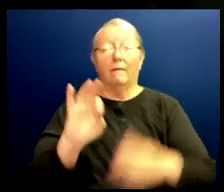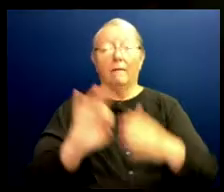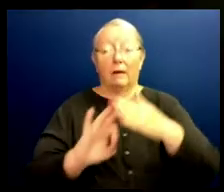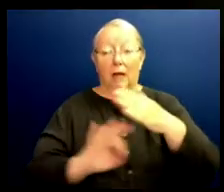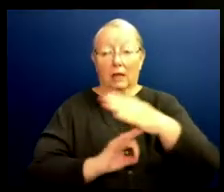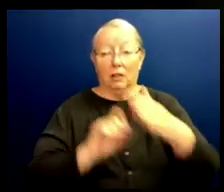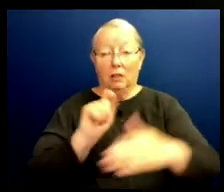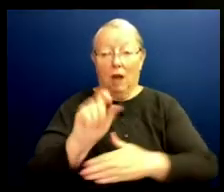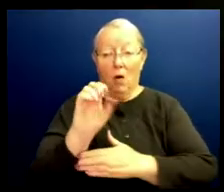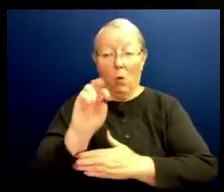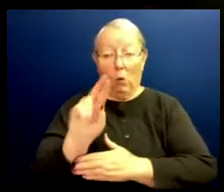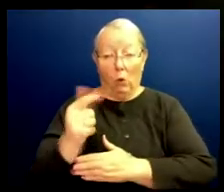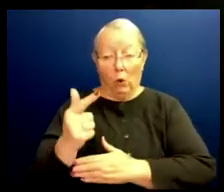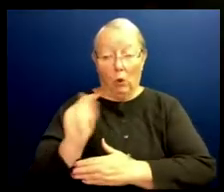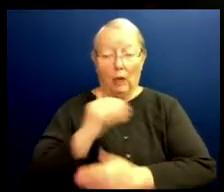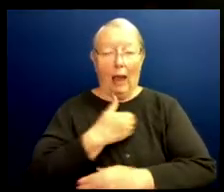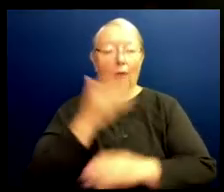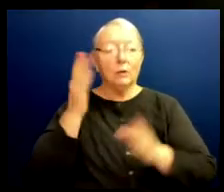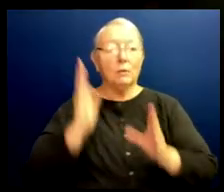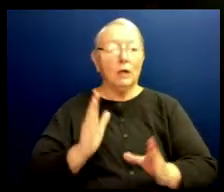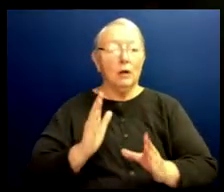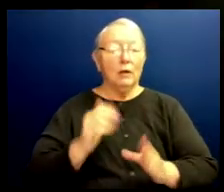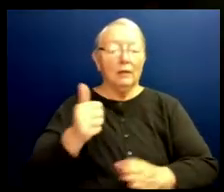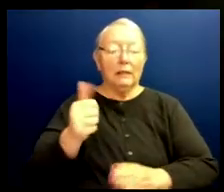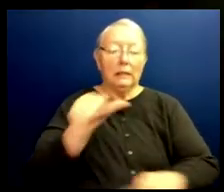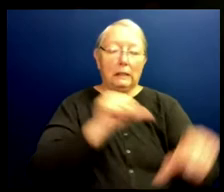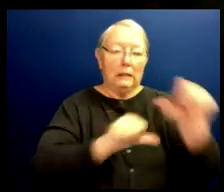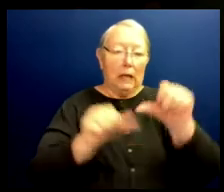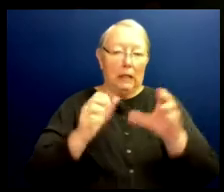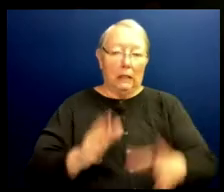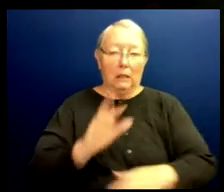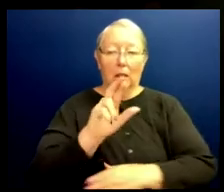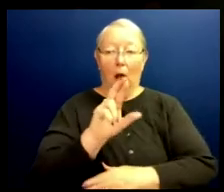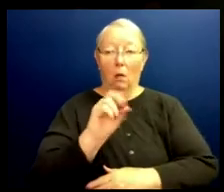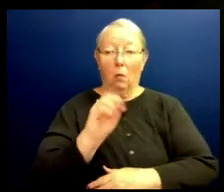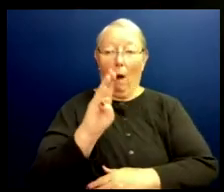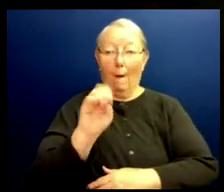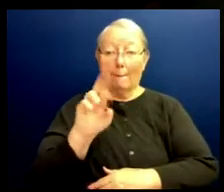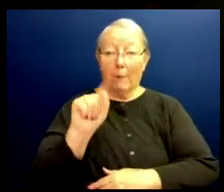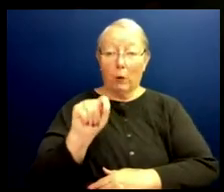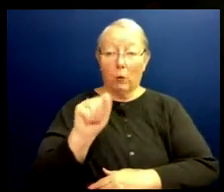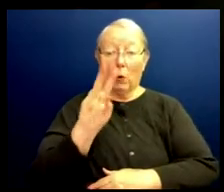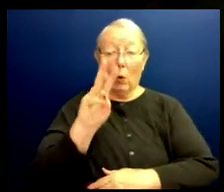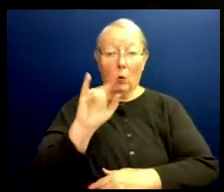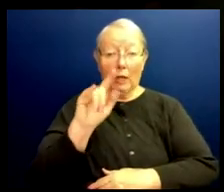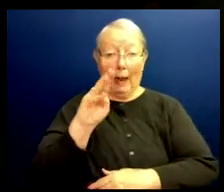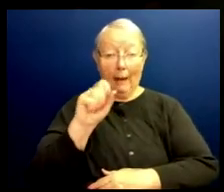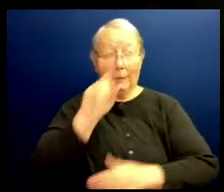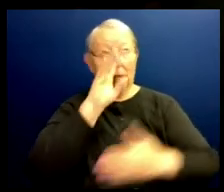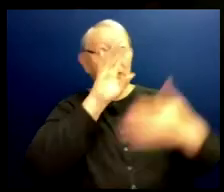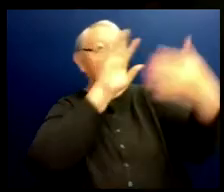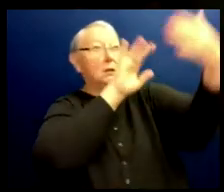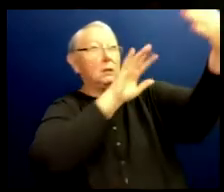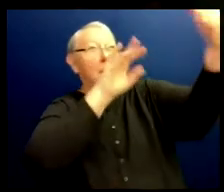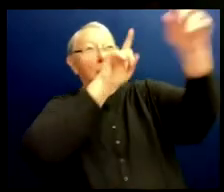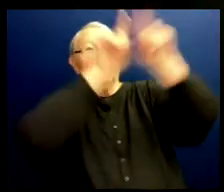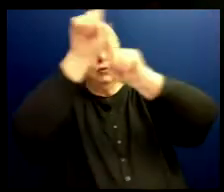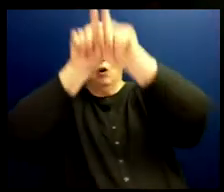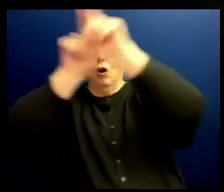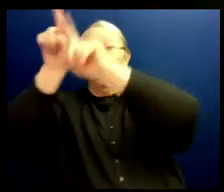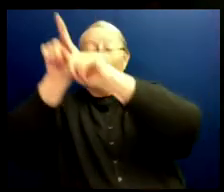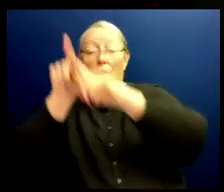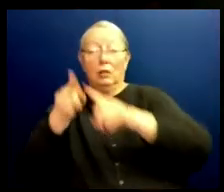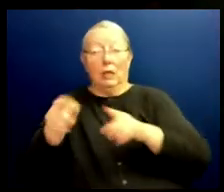Our speaker today is a man of science. Robert Williams is an astronomer who served as the director of the Space